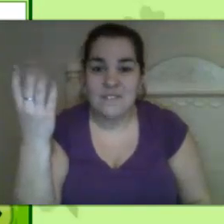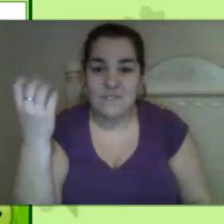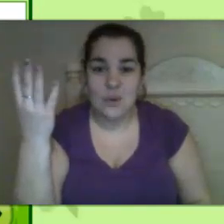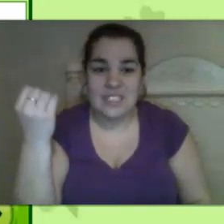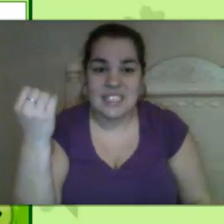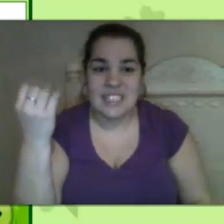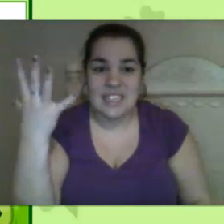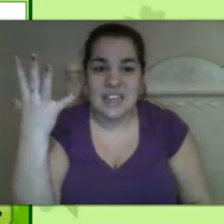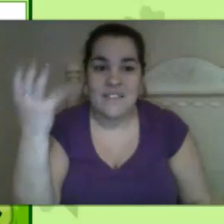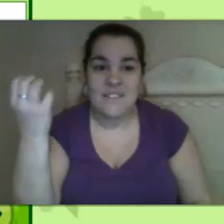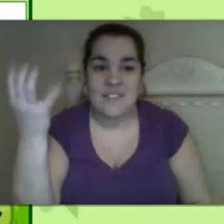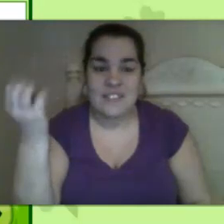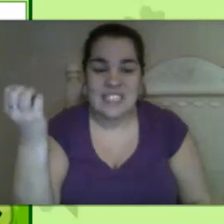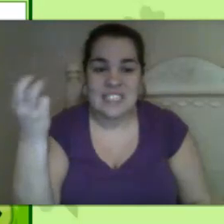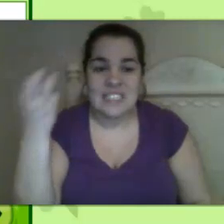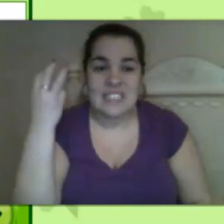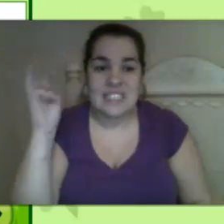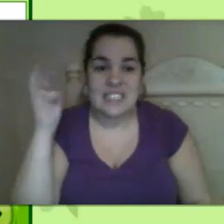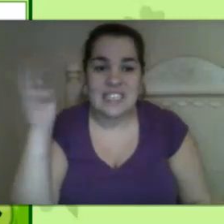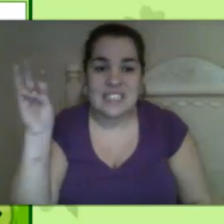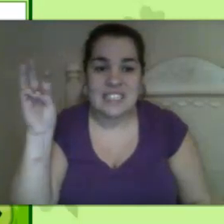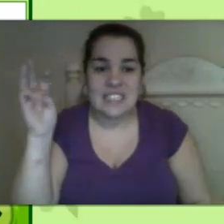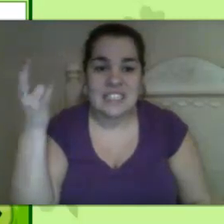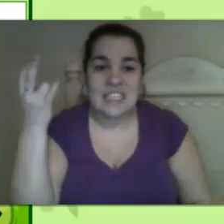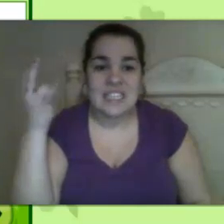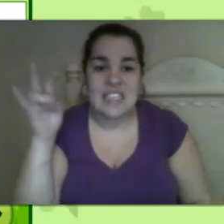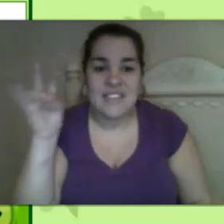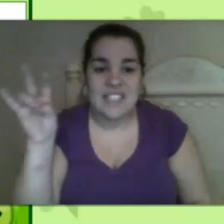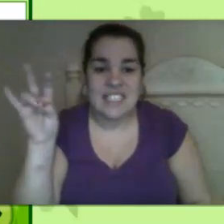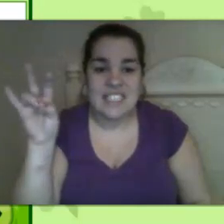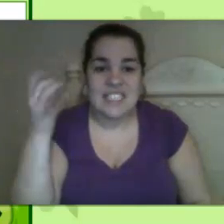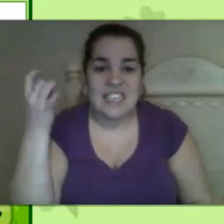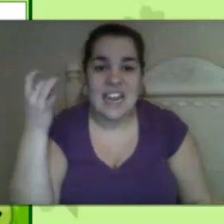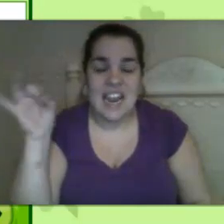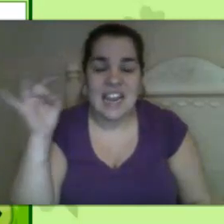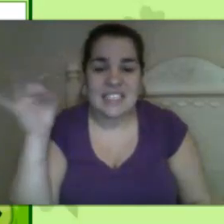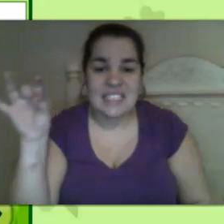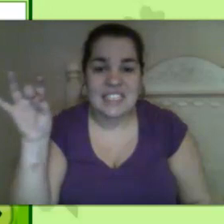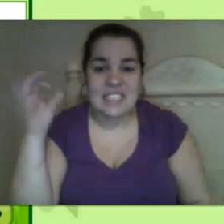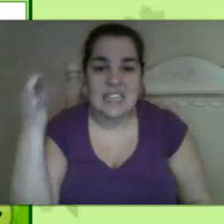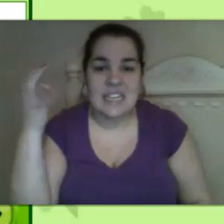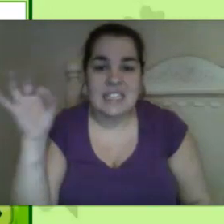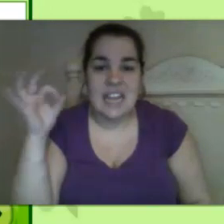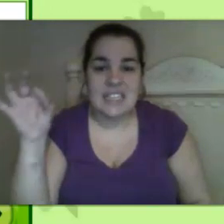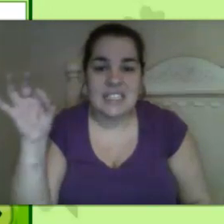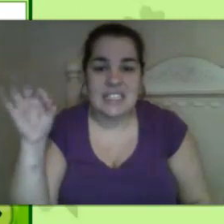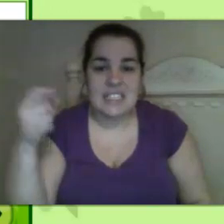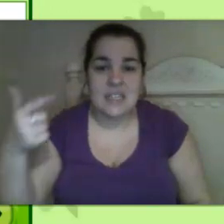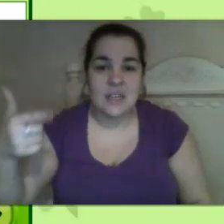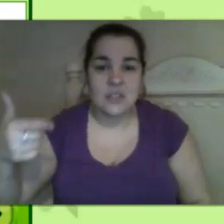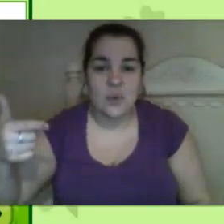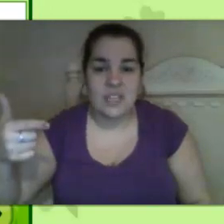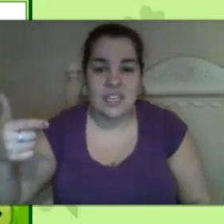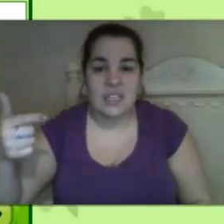13, 14, 15, 16, 17, 18,